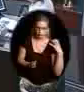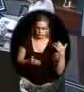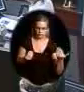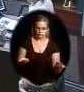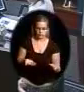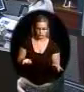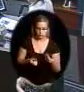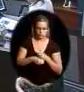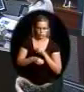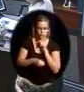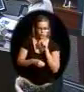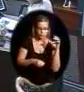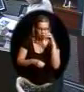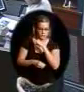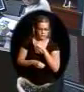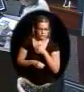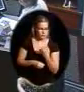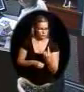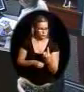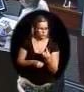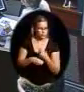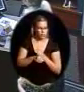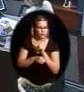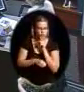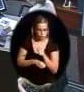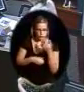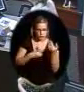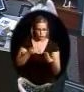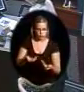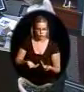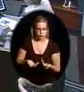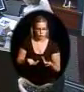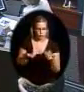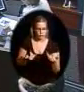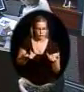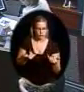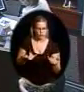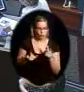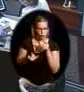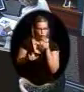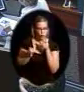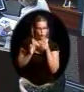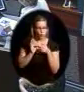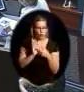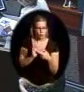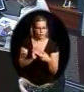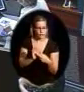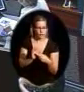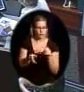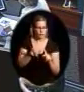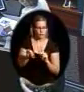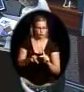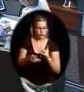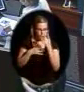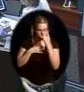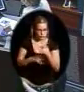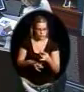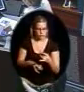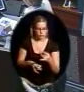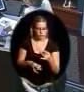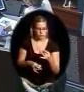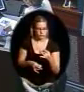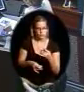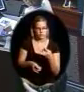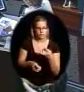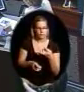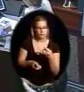miss anybody. So Heather or Bev, would you make sure you introduce right now to the board who's here representing people interested in this from